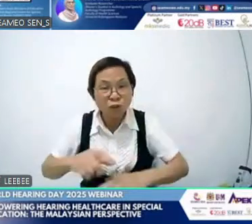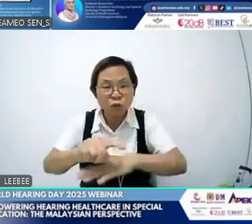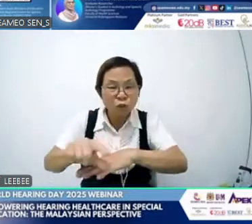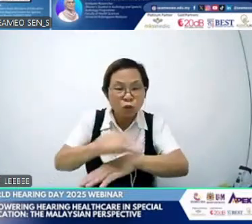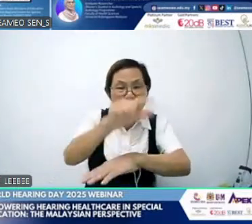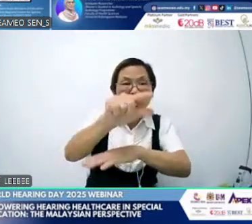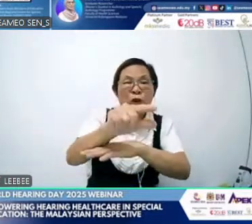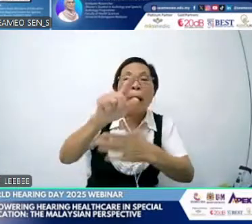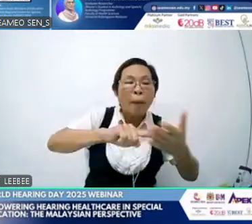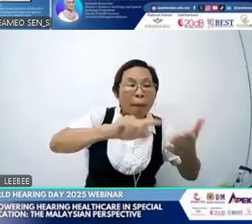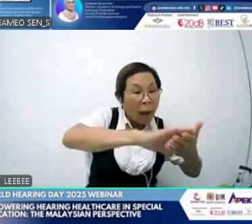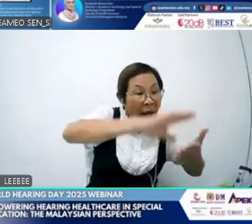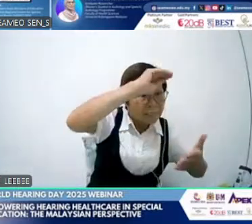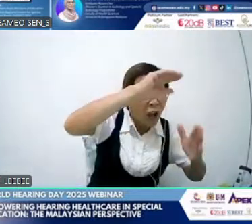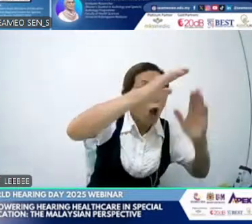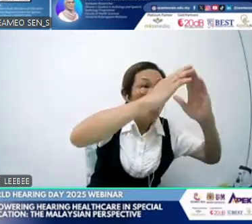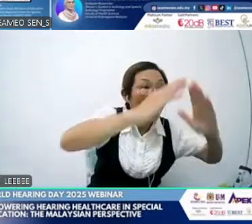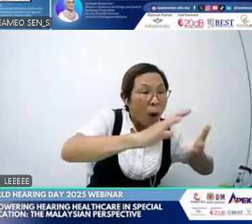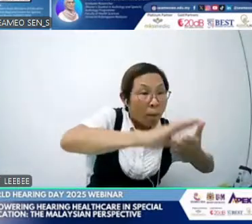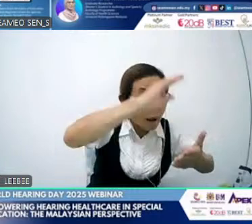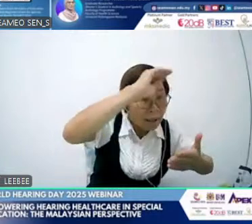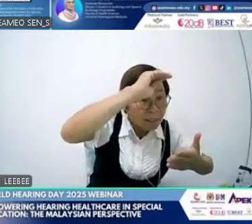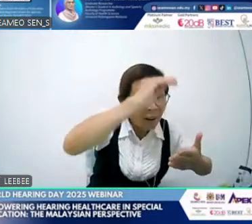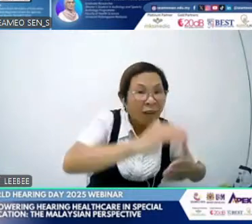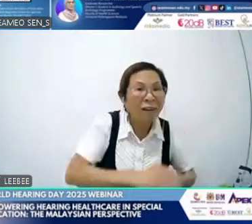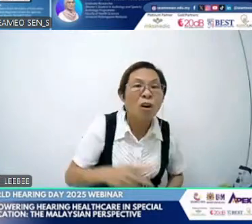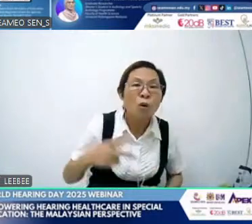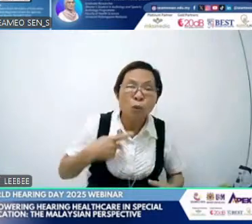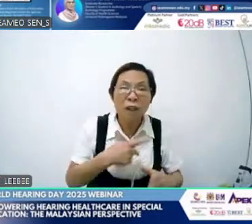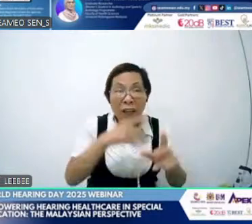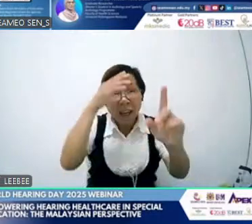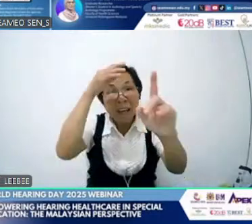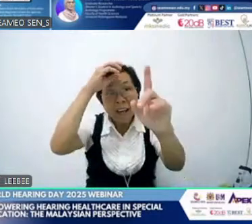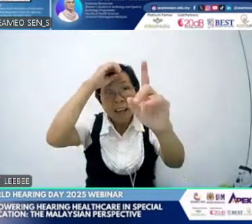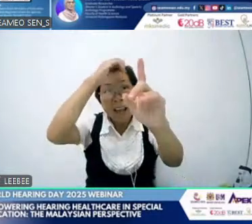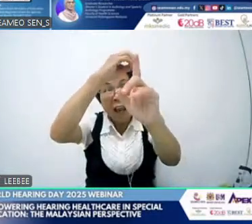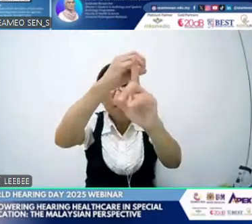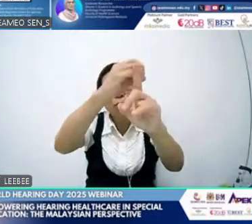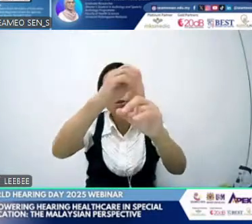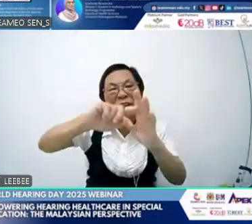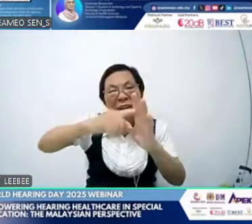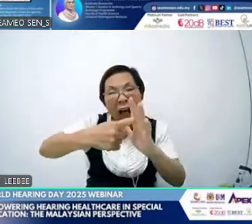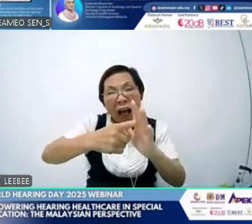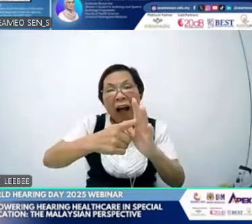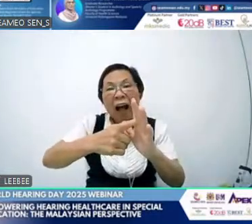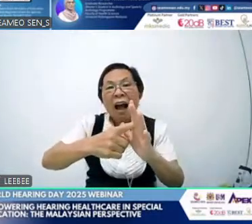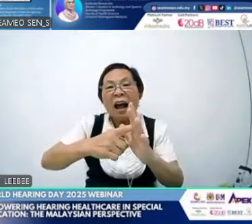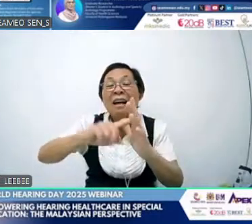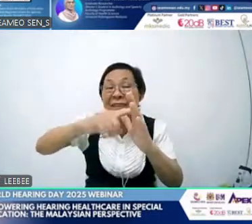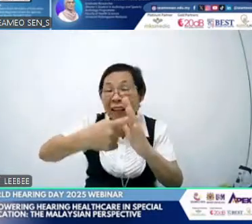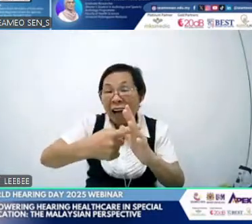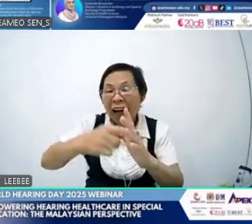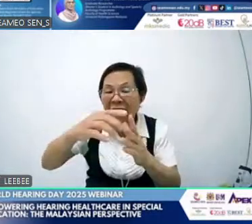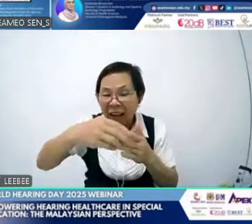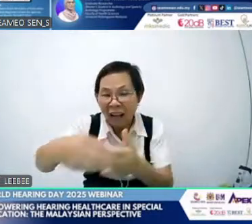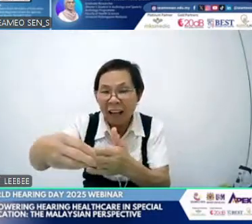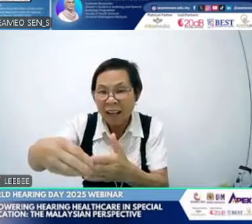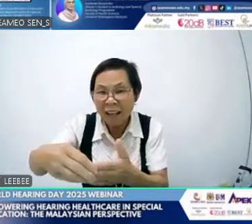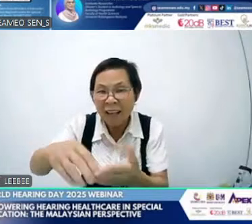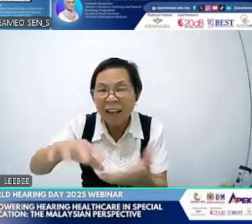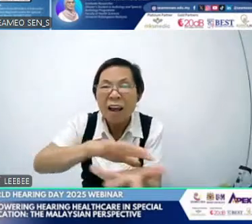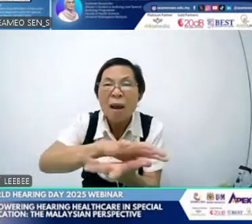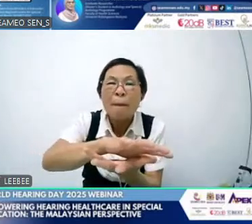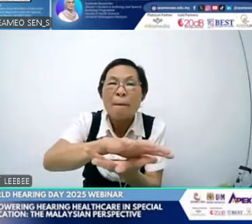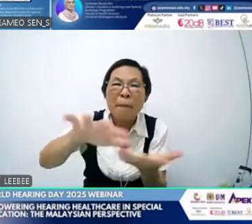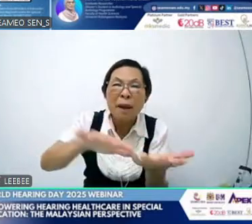at home. Additionally, we also aim to develop an implementation guide to help clinics and hospitals adopt